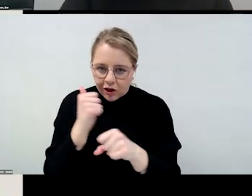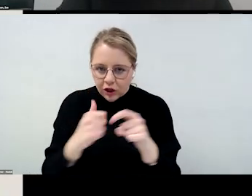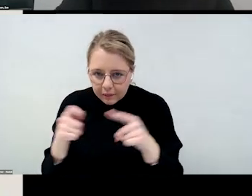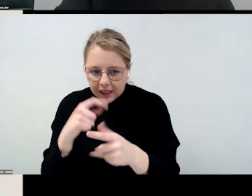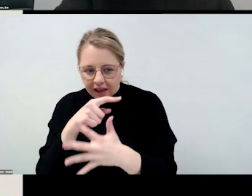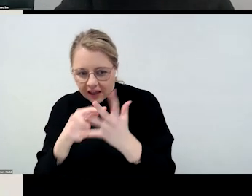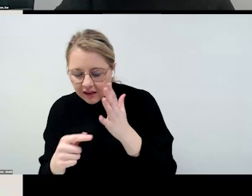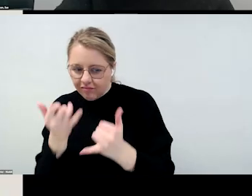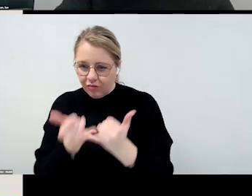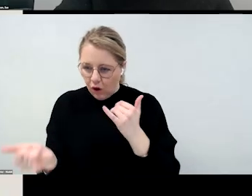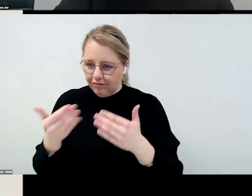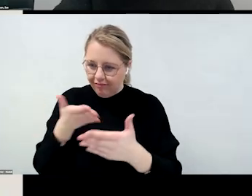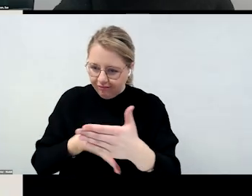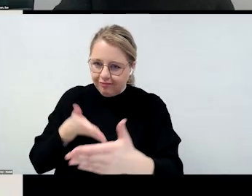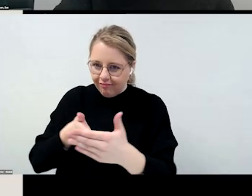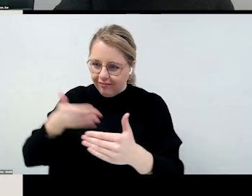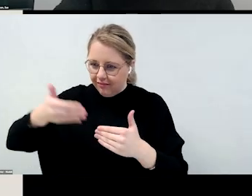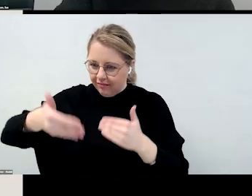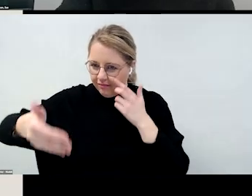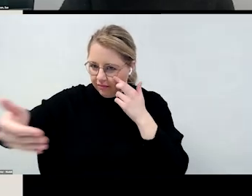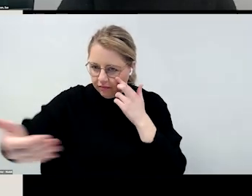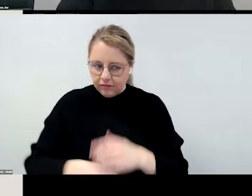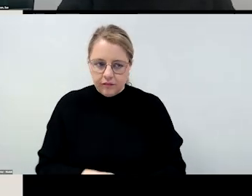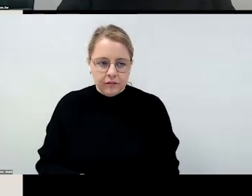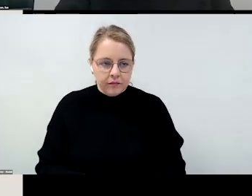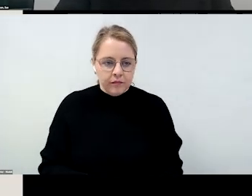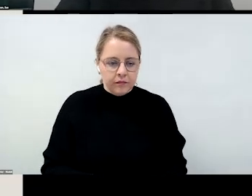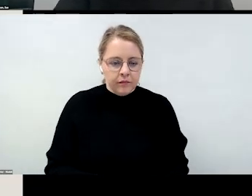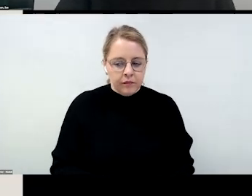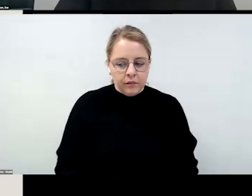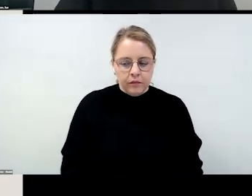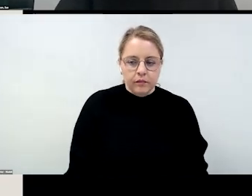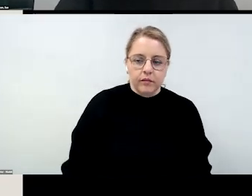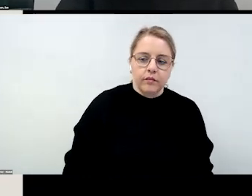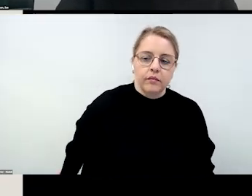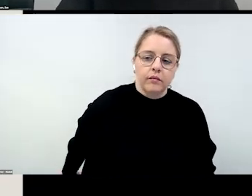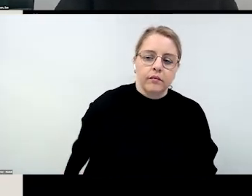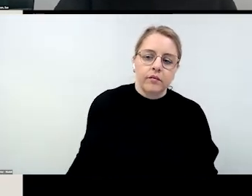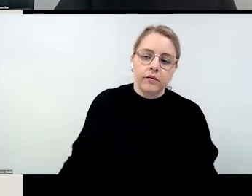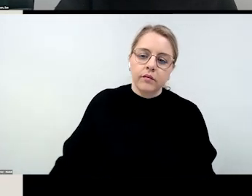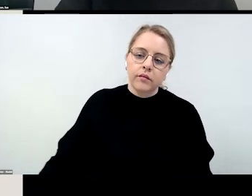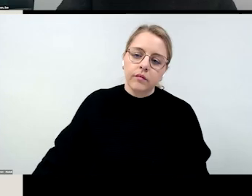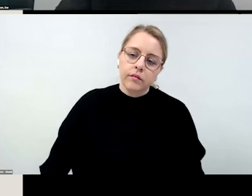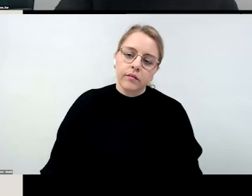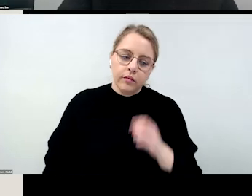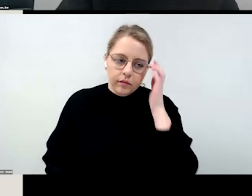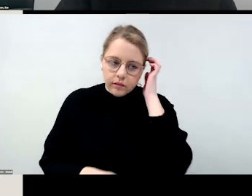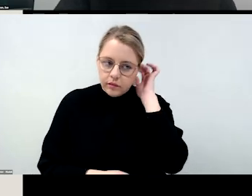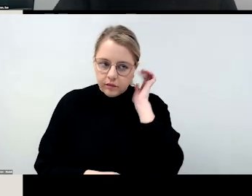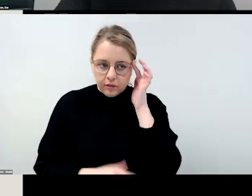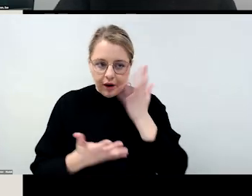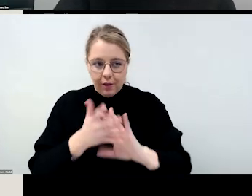further psychosocial barriers to seeking healthcare. So what can we do to improve George's experience of seeking healthcare? Well,